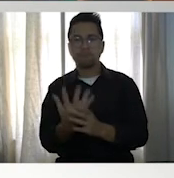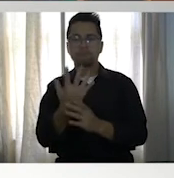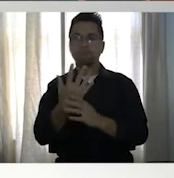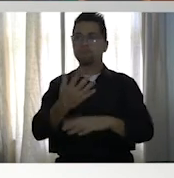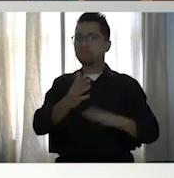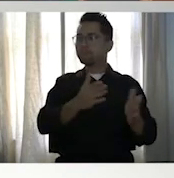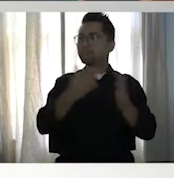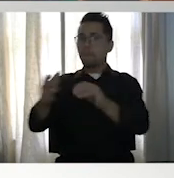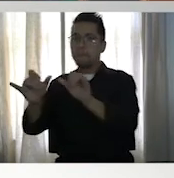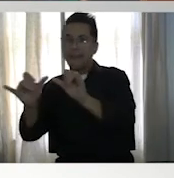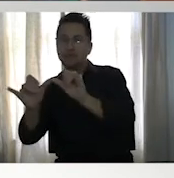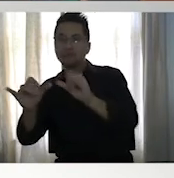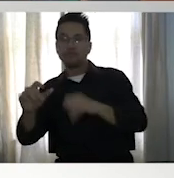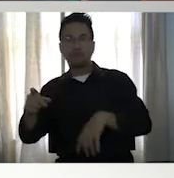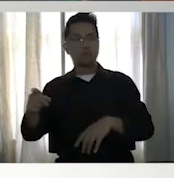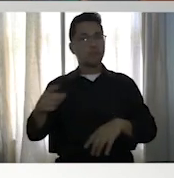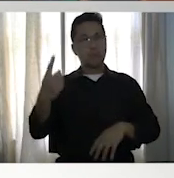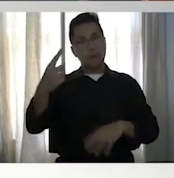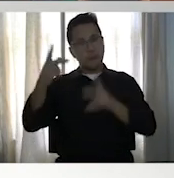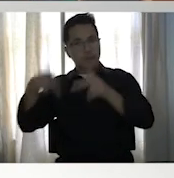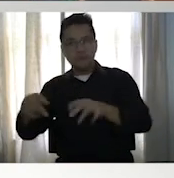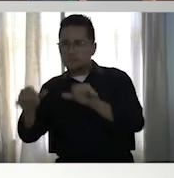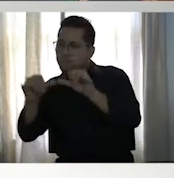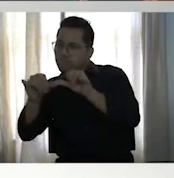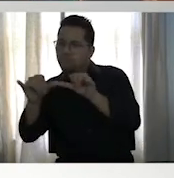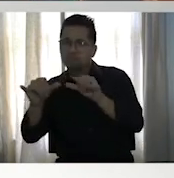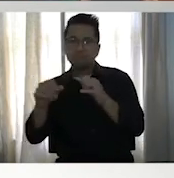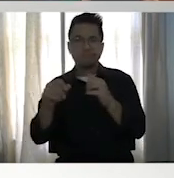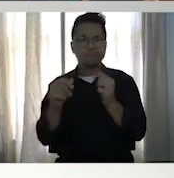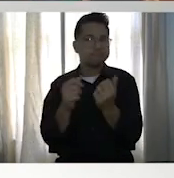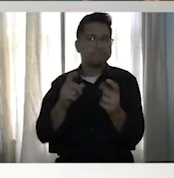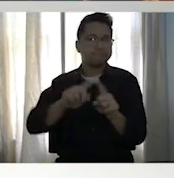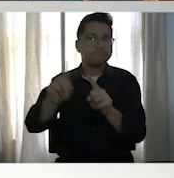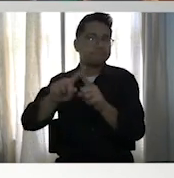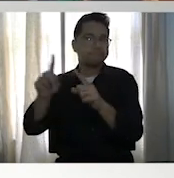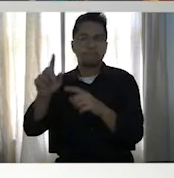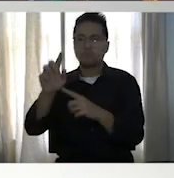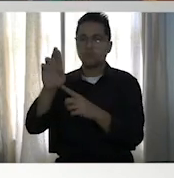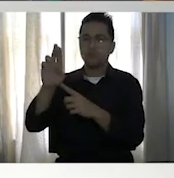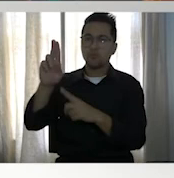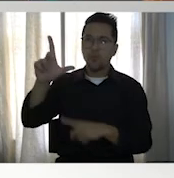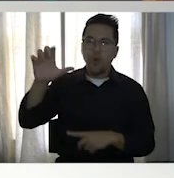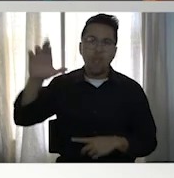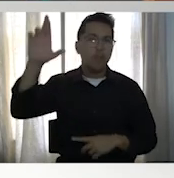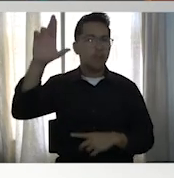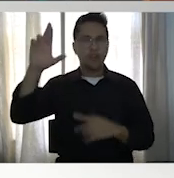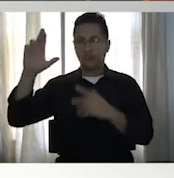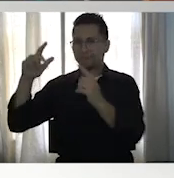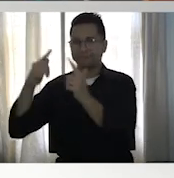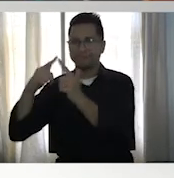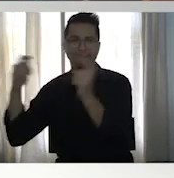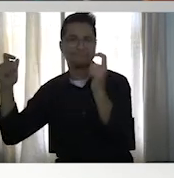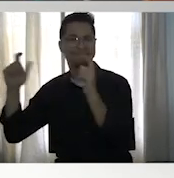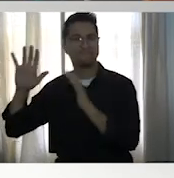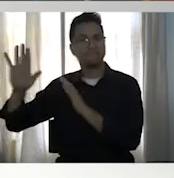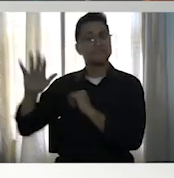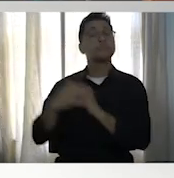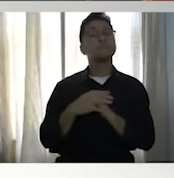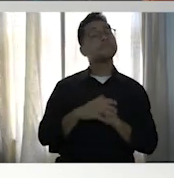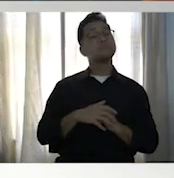be measuring it and using different measuring devices, rulers, all those different kinds.